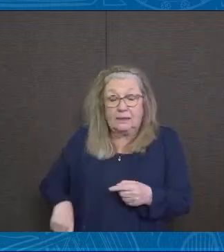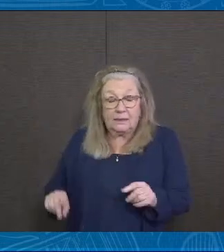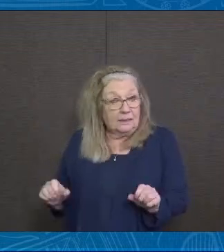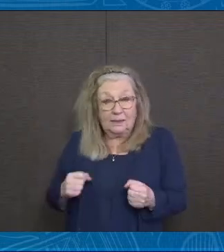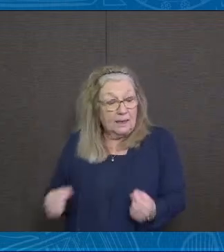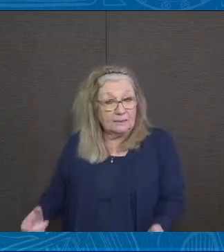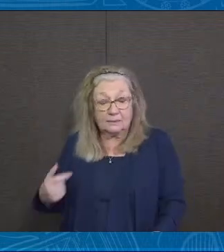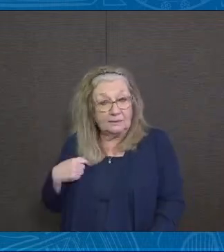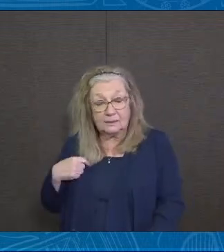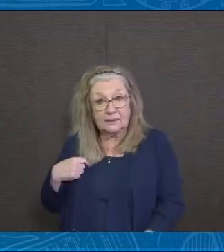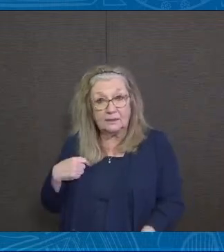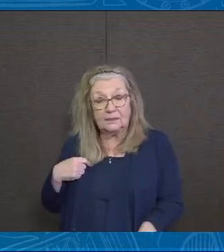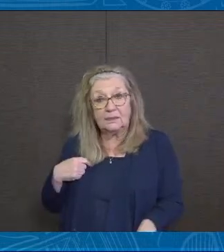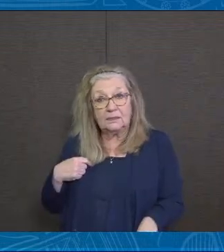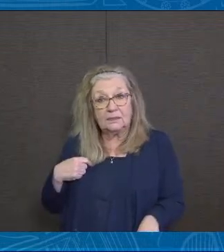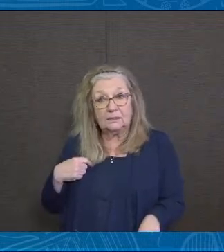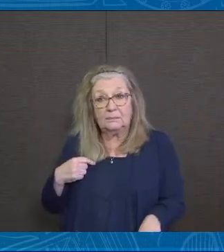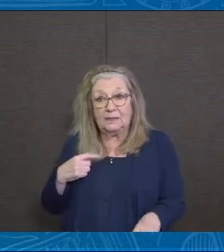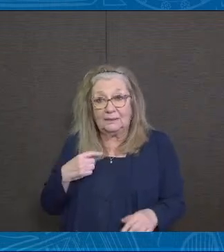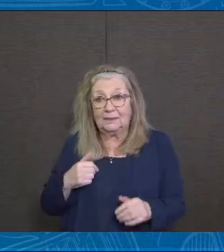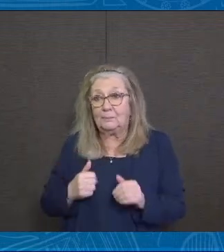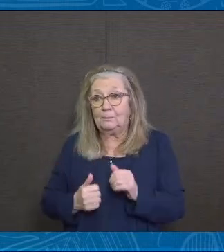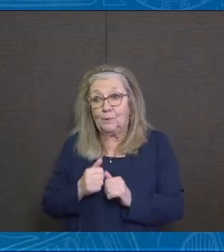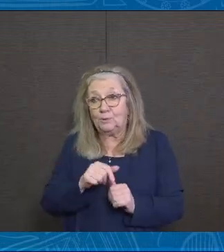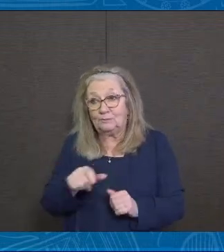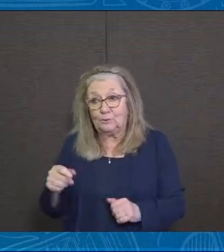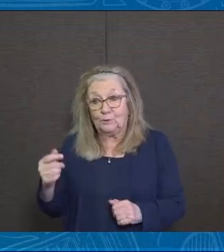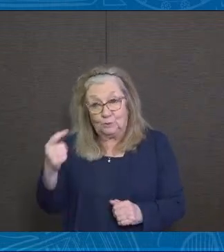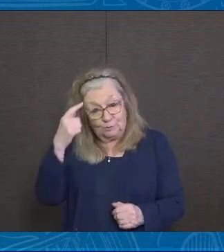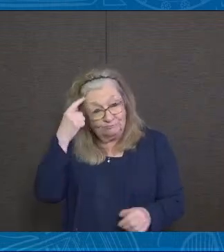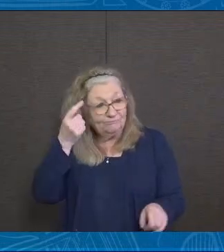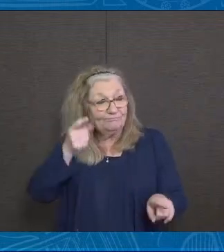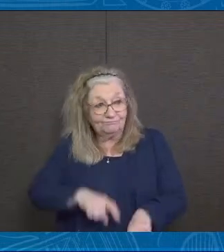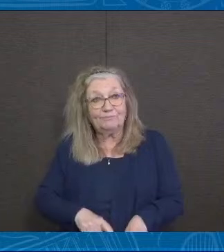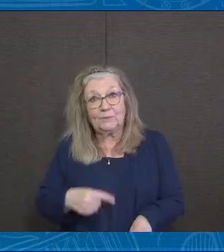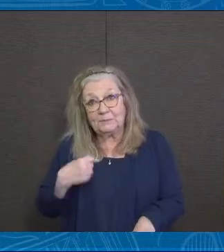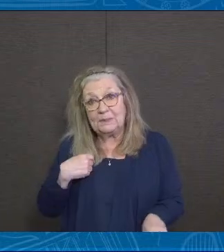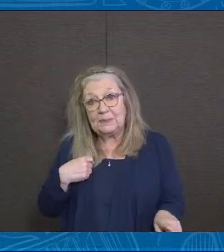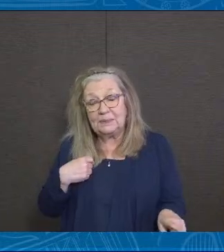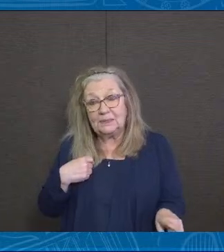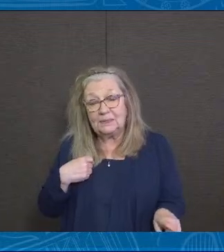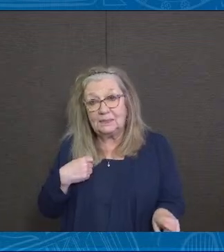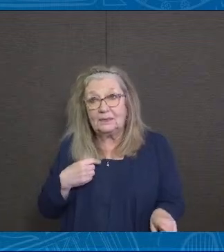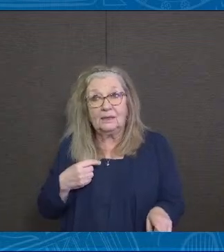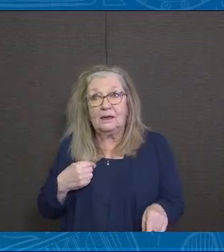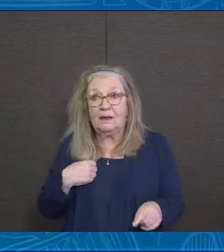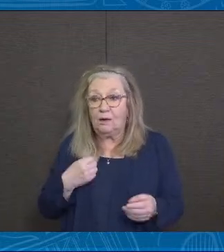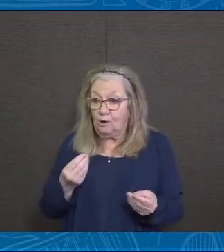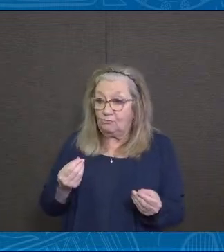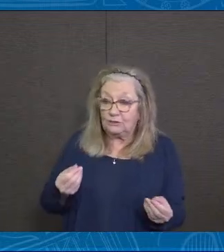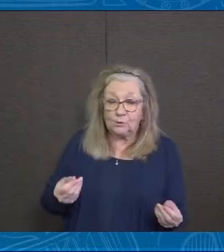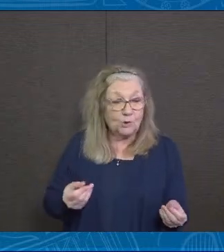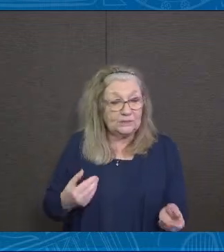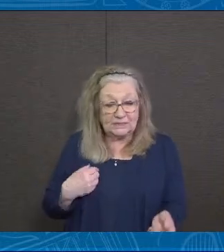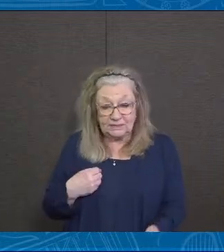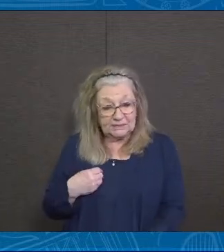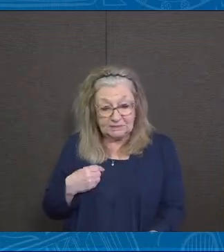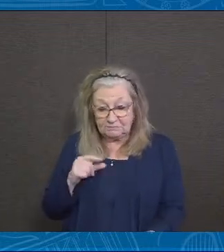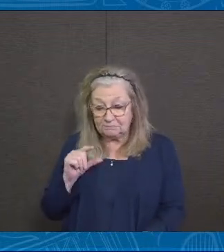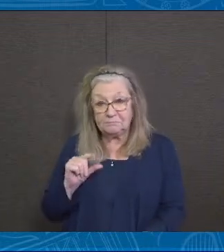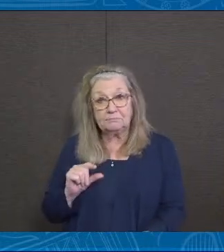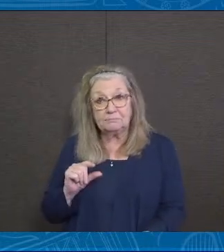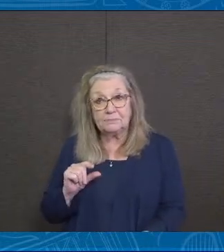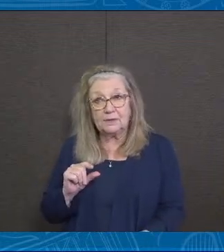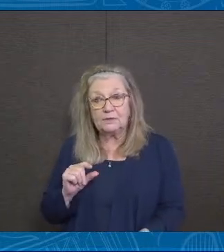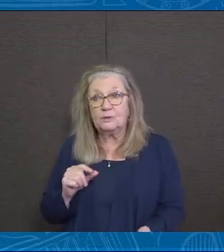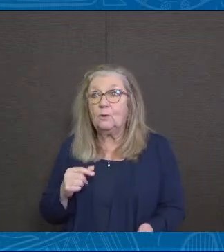be concurring on me with that. Given our limited resources, even though